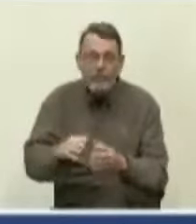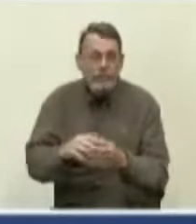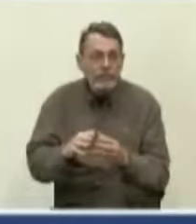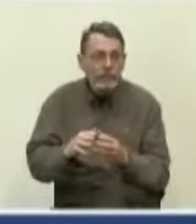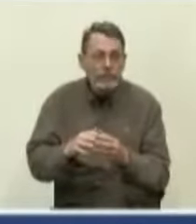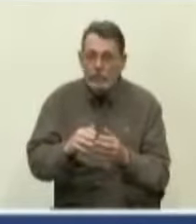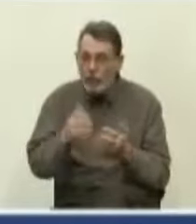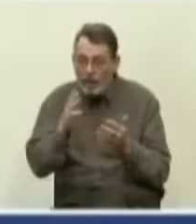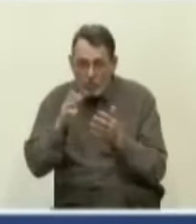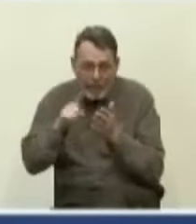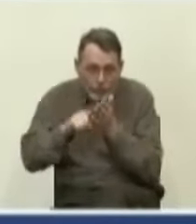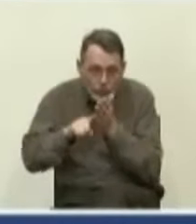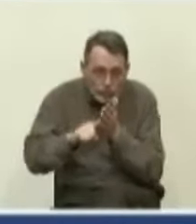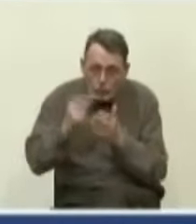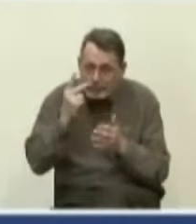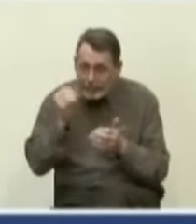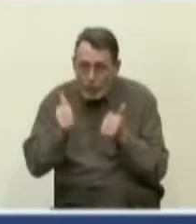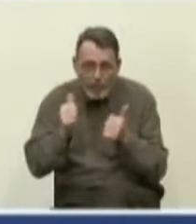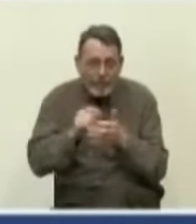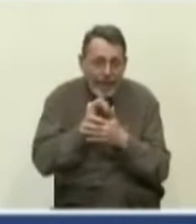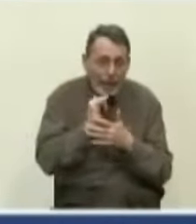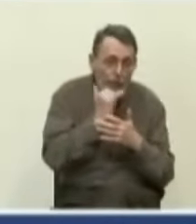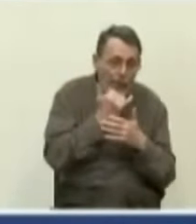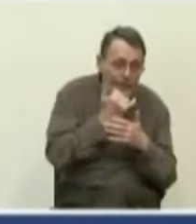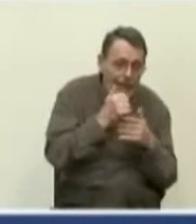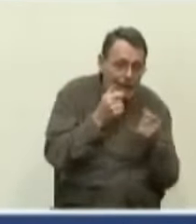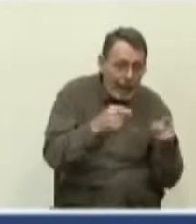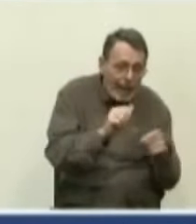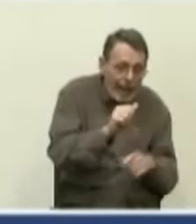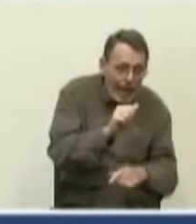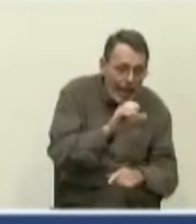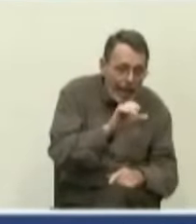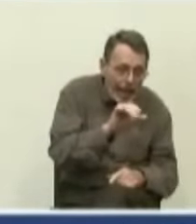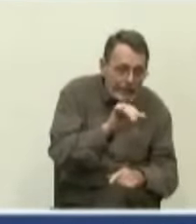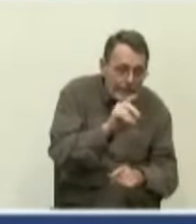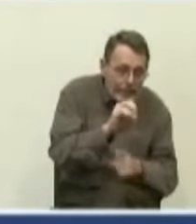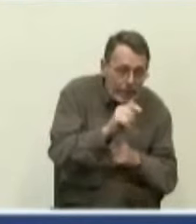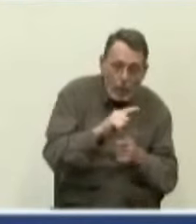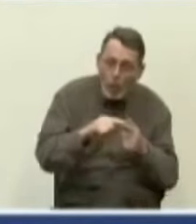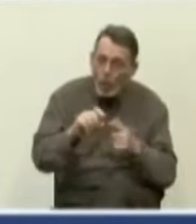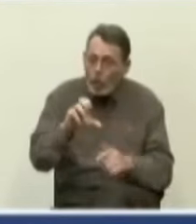or the result of criminal negligence, it seems that this will likely result